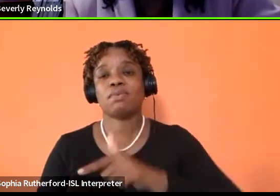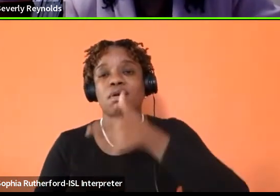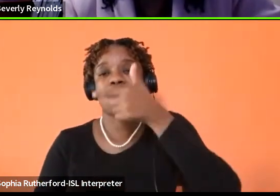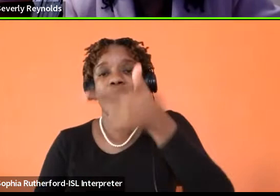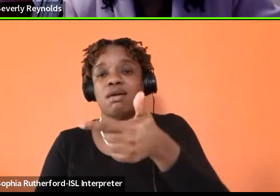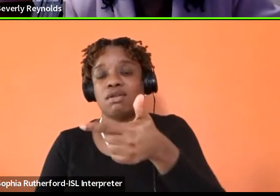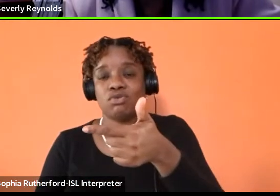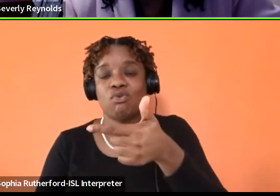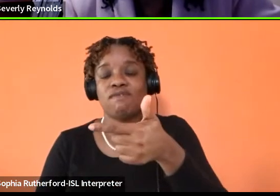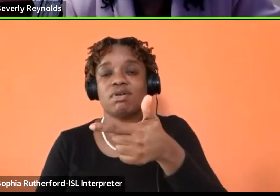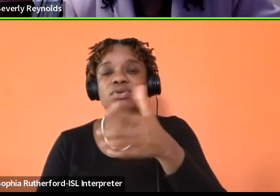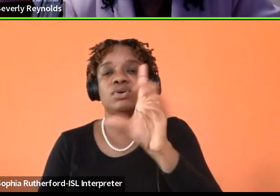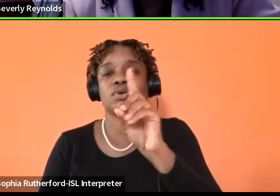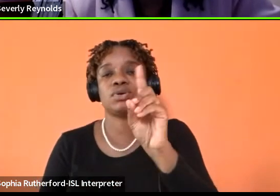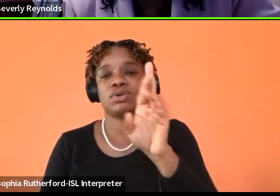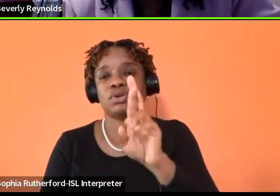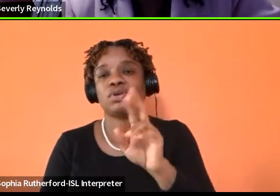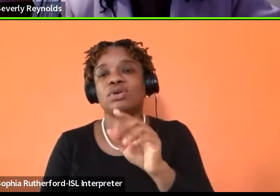Dr. Goff.